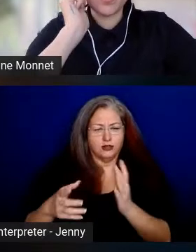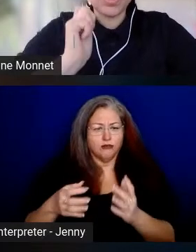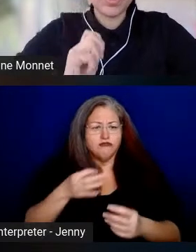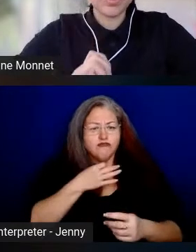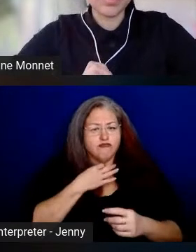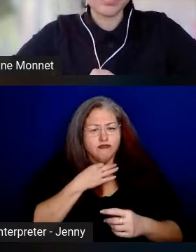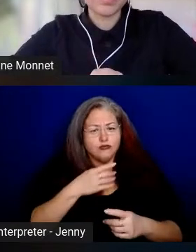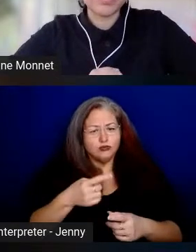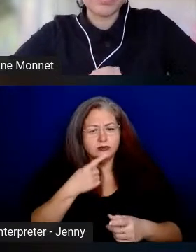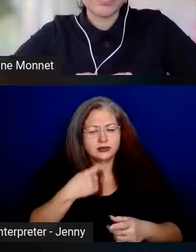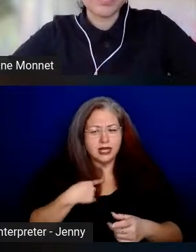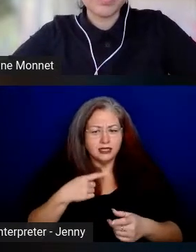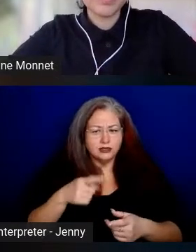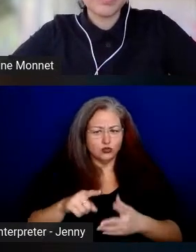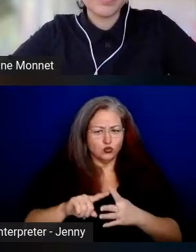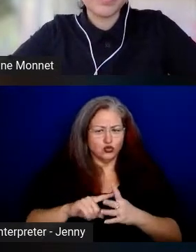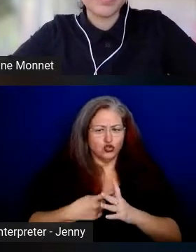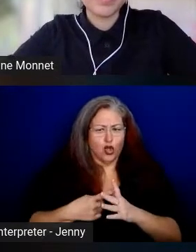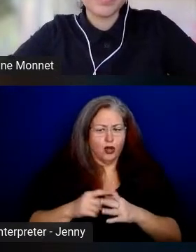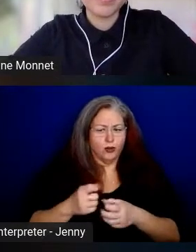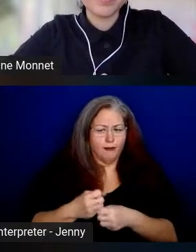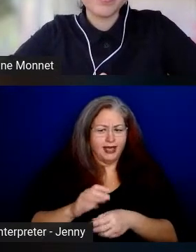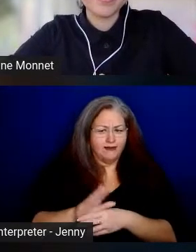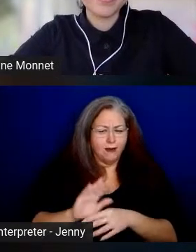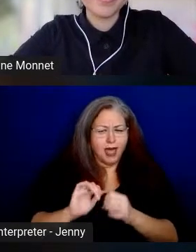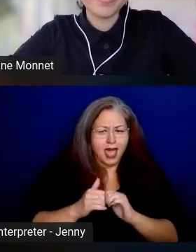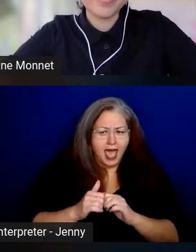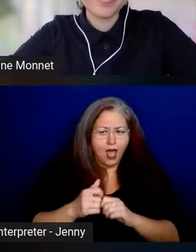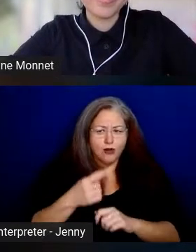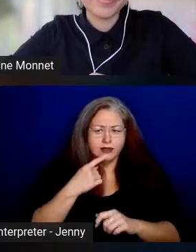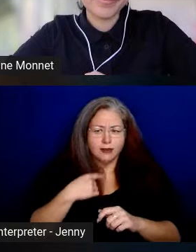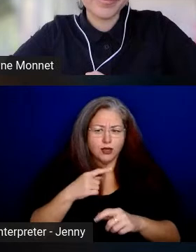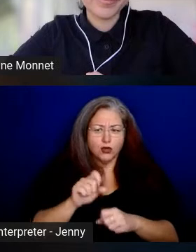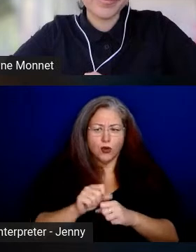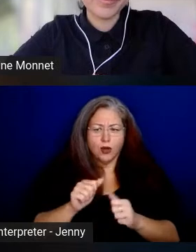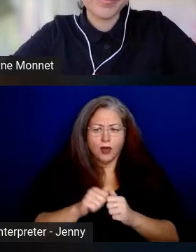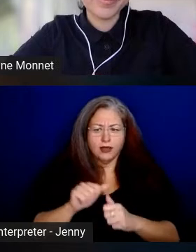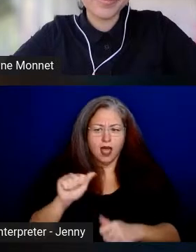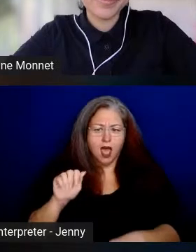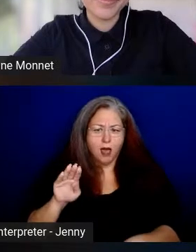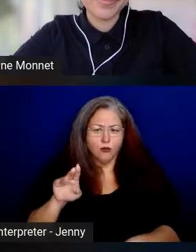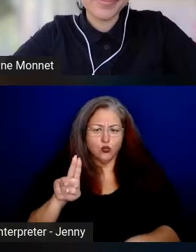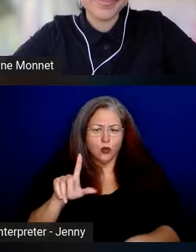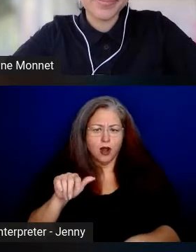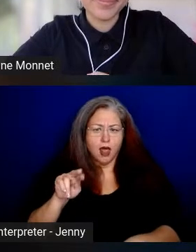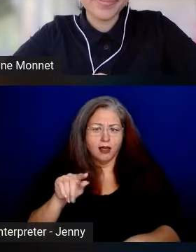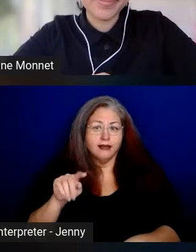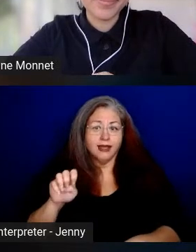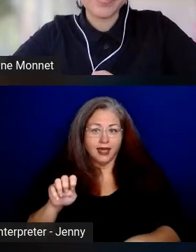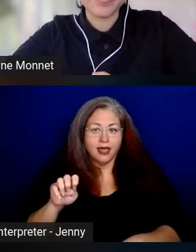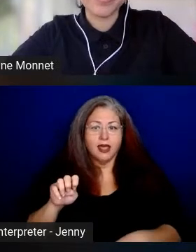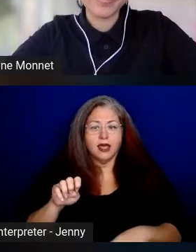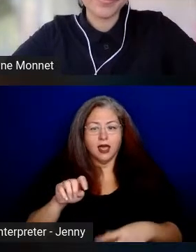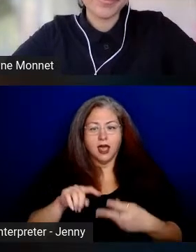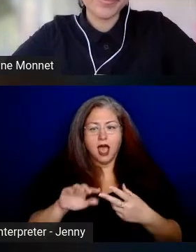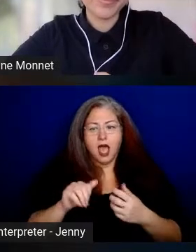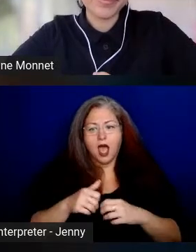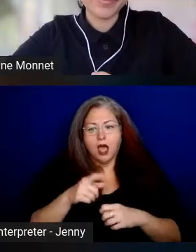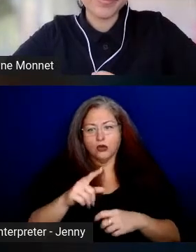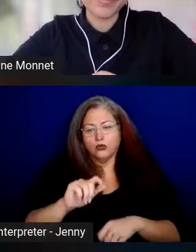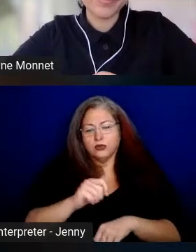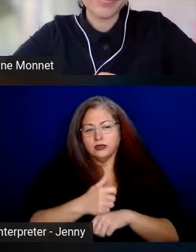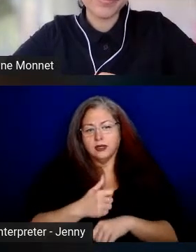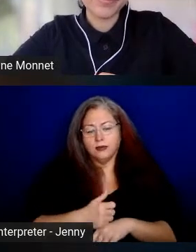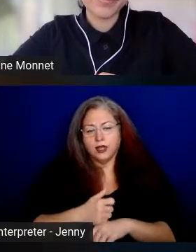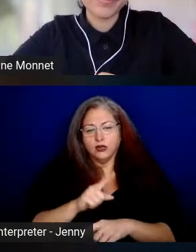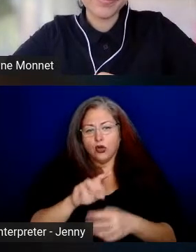tell us how you got started in filmmaking? And I would love to hear a little bit about your work with Ambulante, and then how you establish your relationships to the